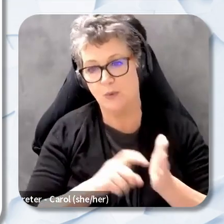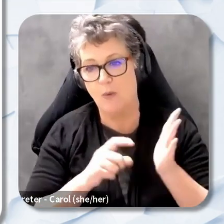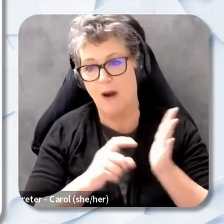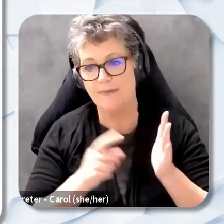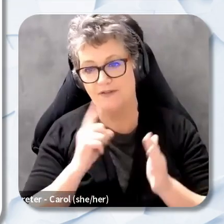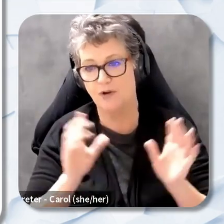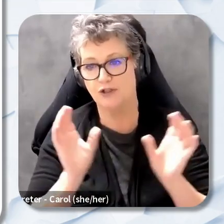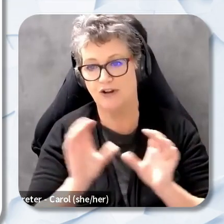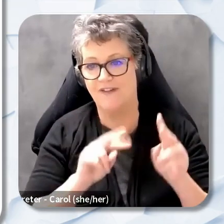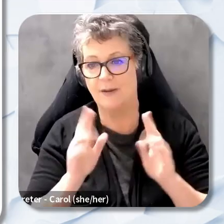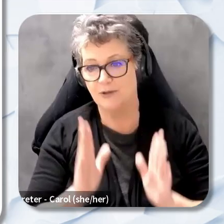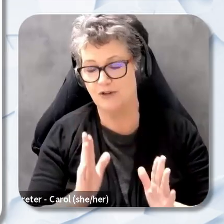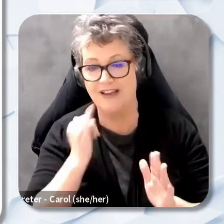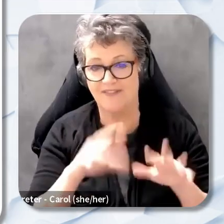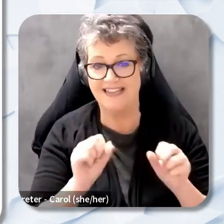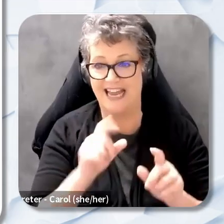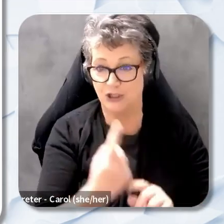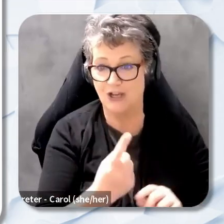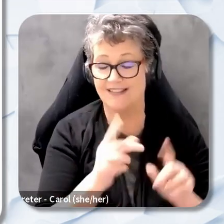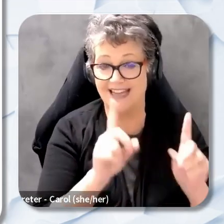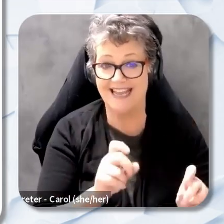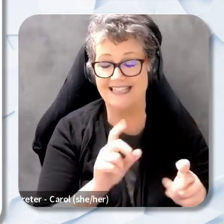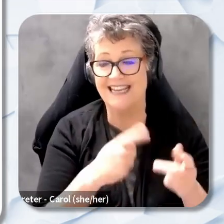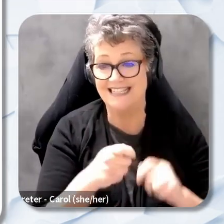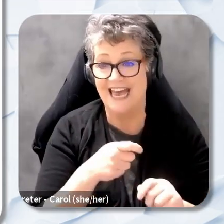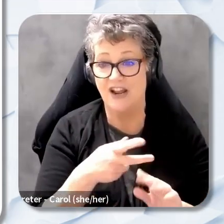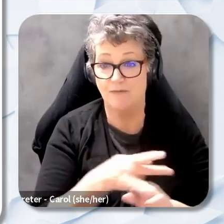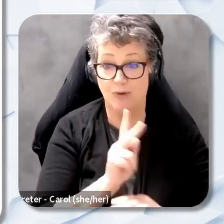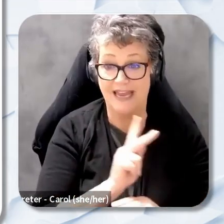the certified observer if they take just that test instead of the pre-K to third.